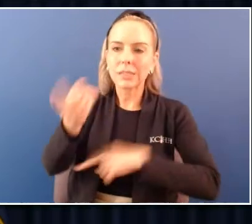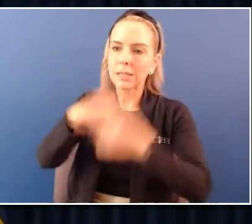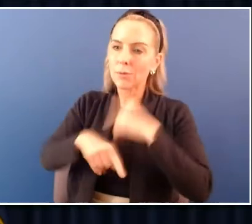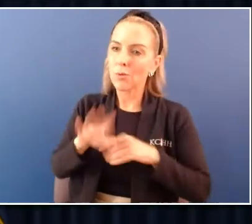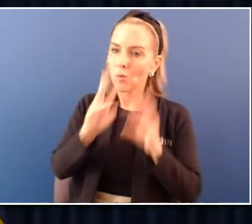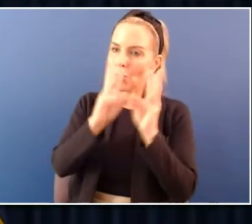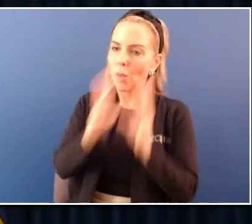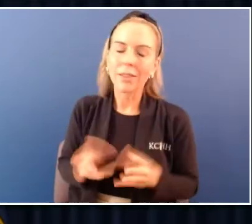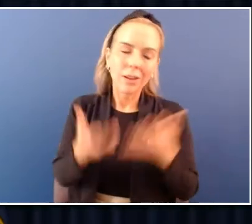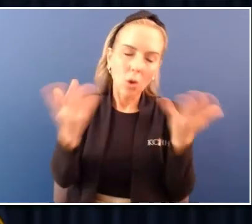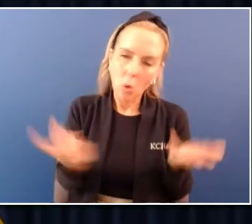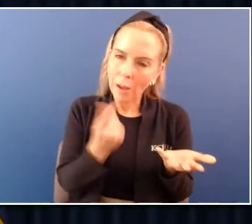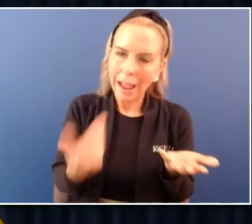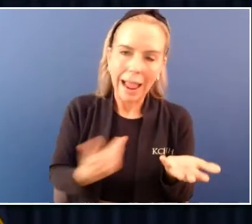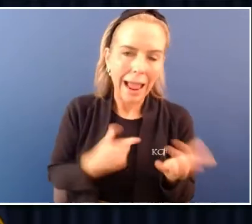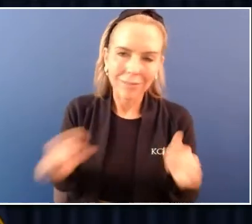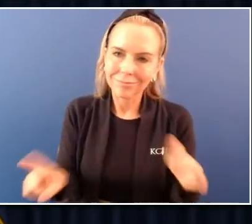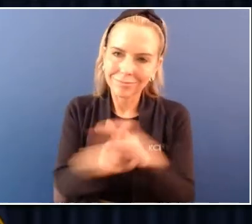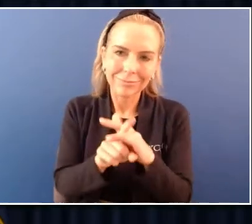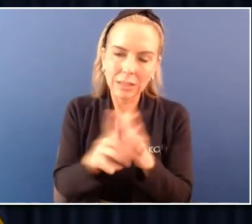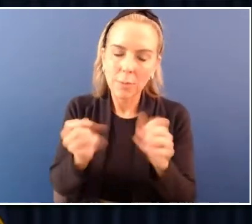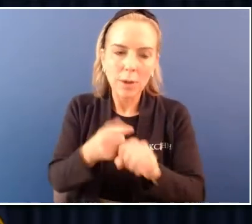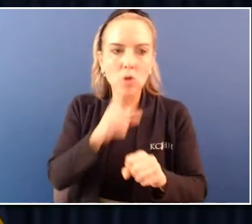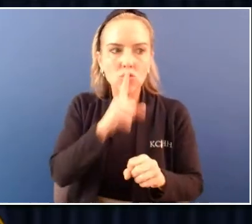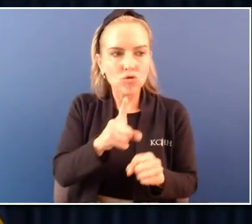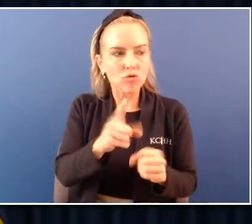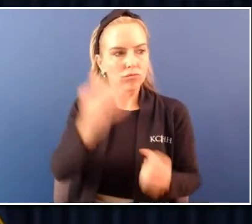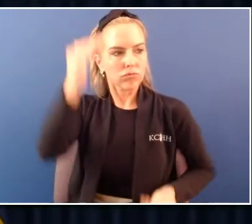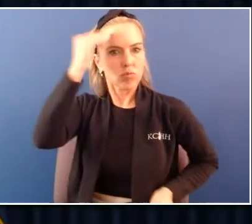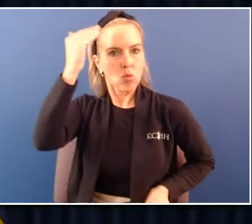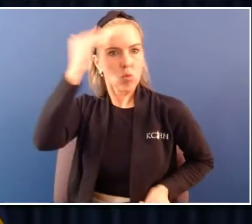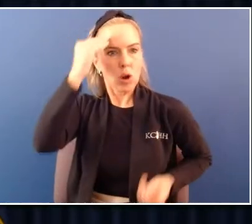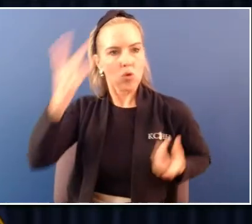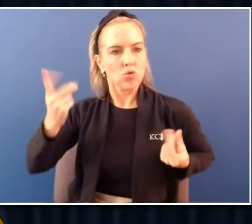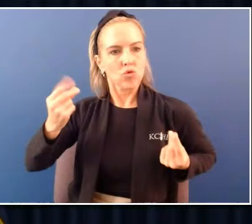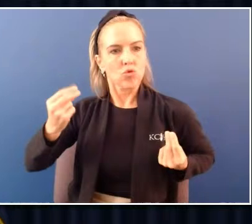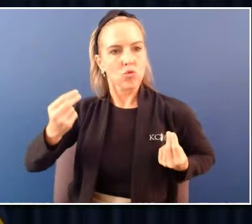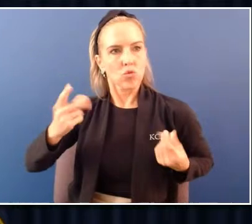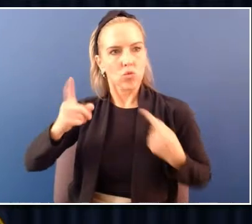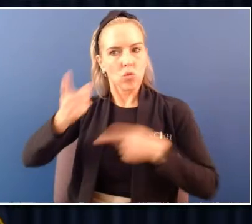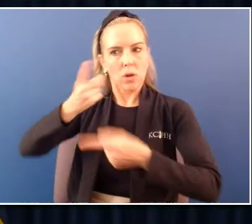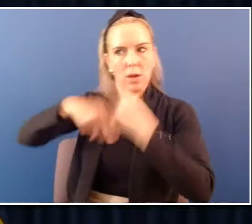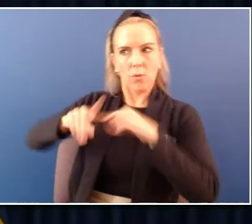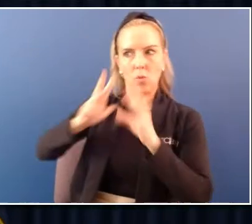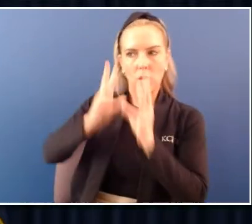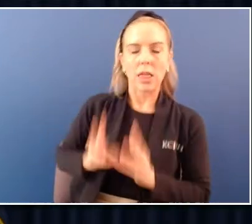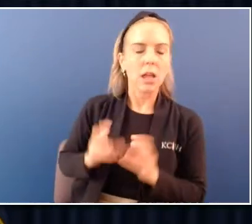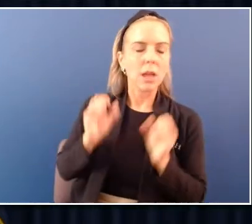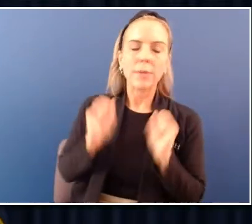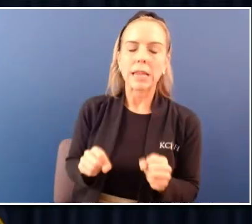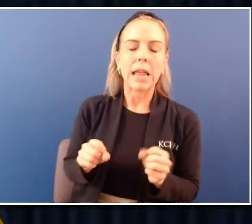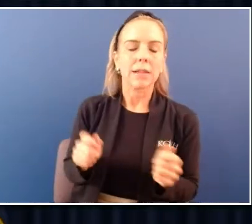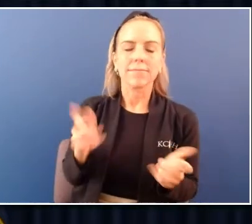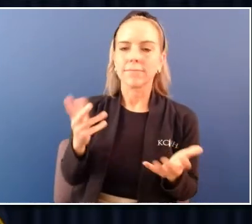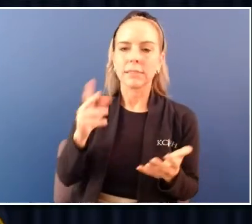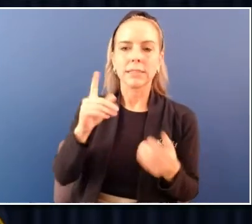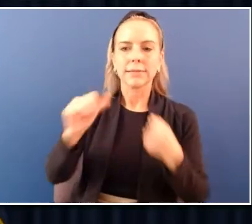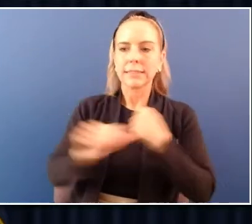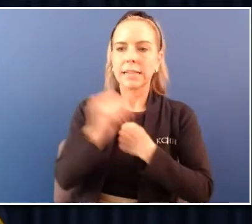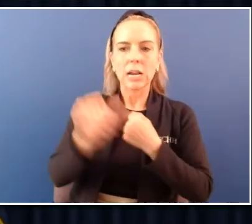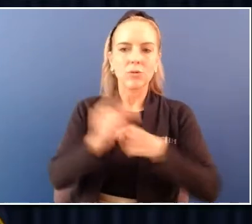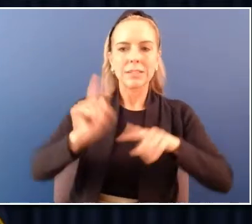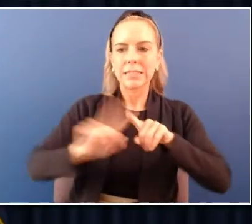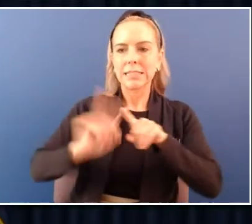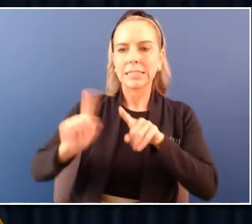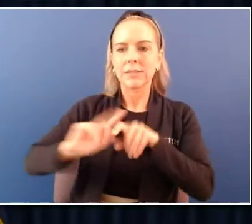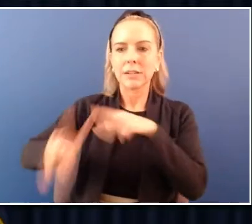do. We must stay vigilant when it comes to our weather, and it can be dangerous in all different forms. What we see coming